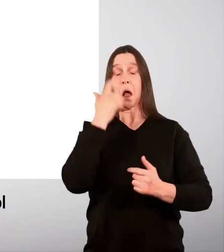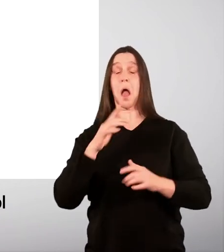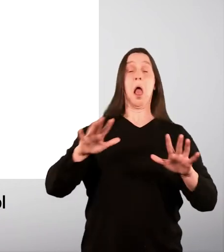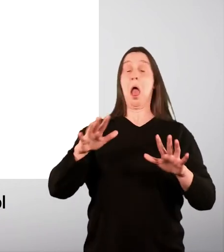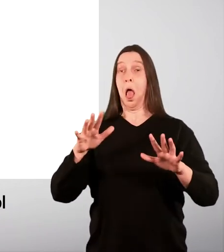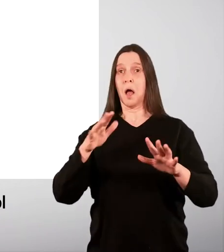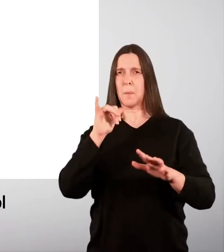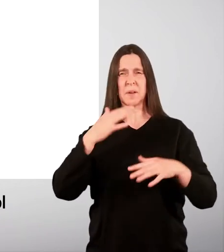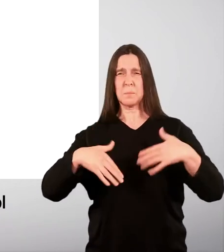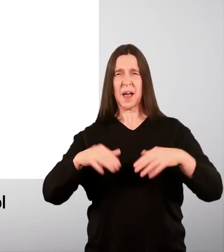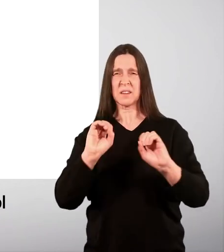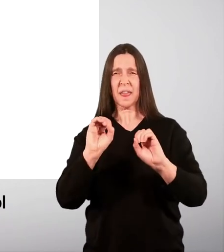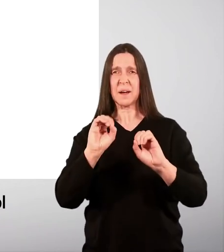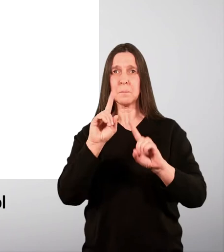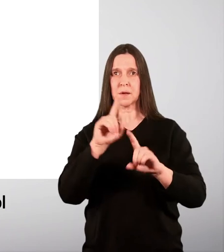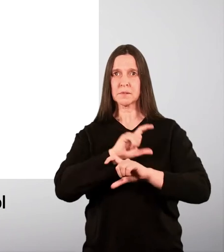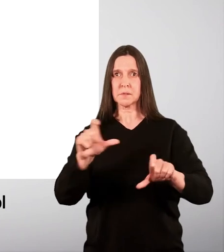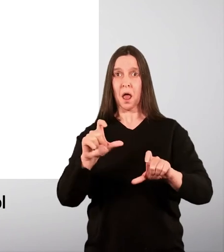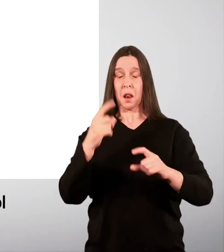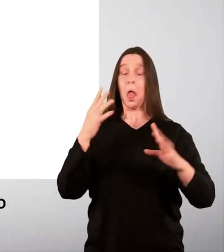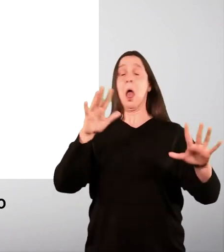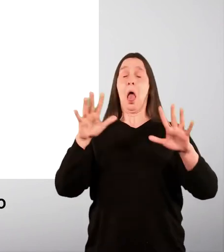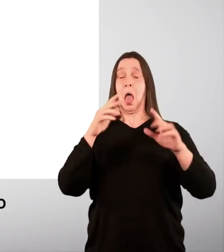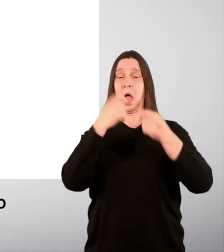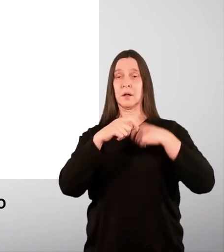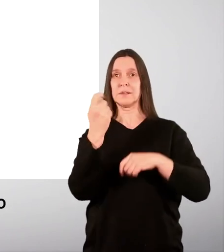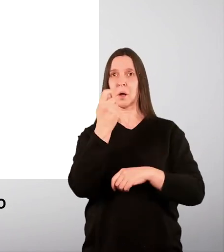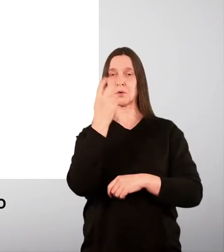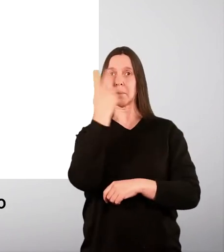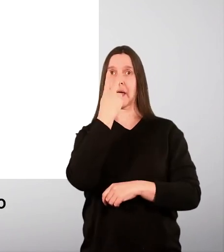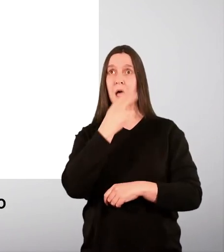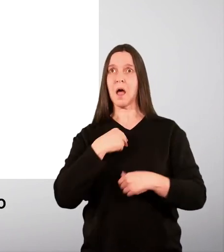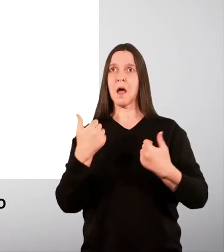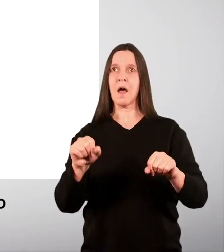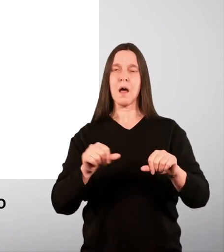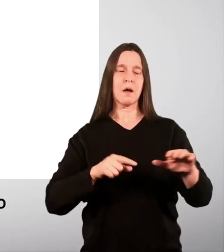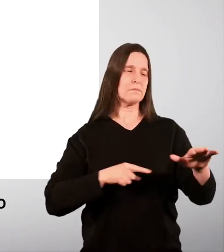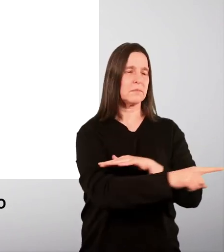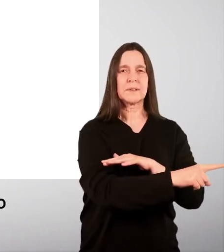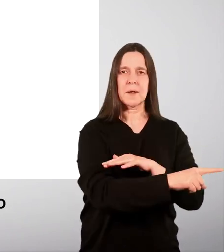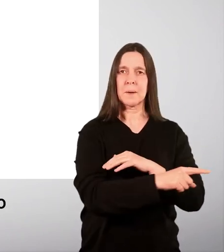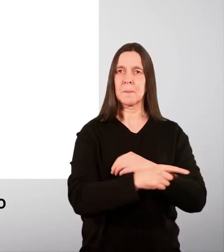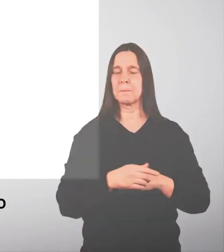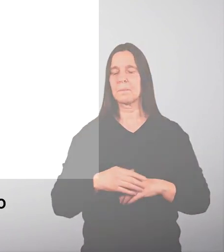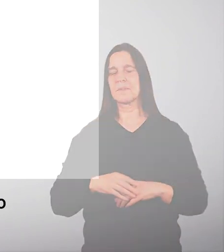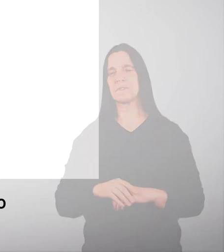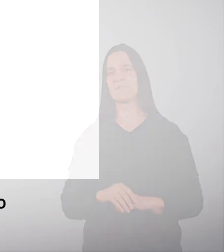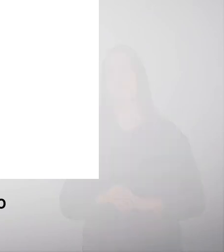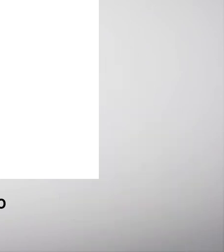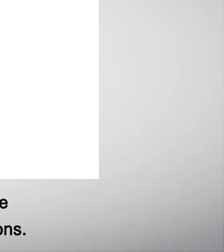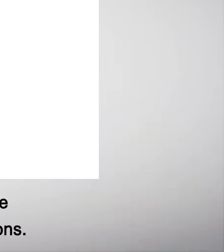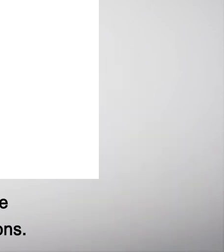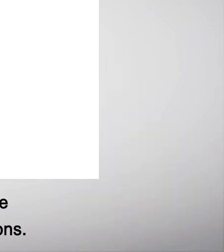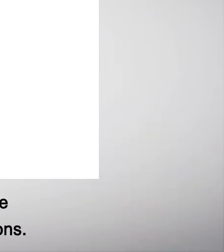with an aerosol will not only result in pain, but may also cause temporary blindness, allowing you to escape.